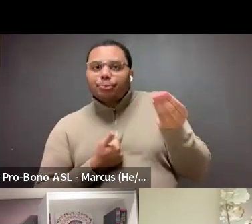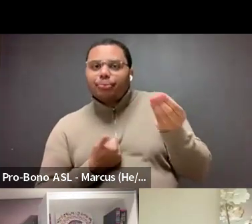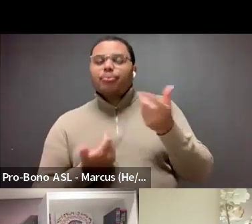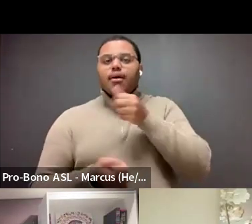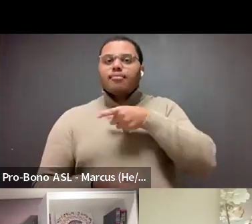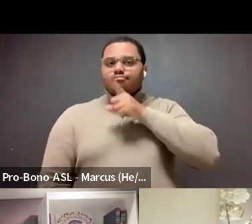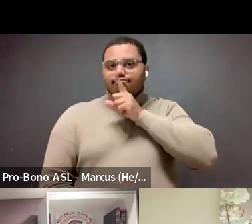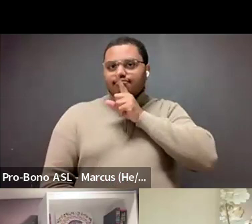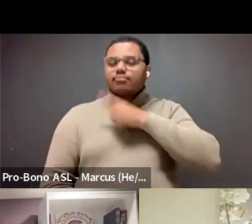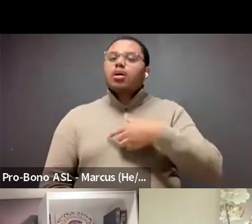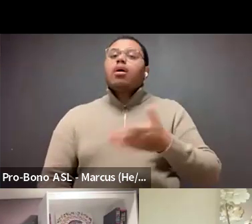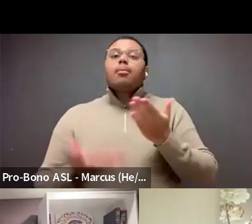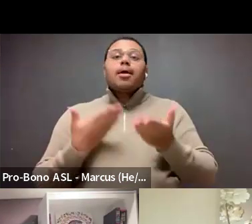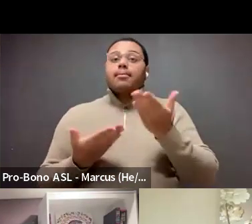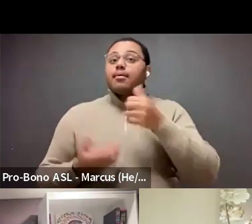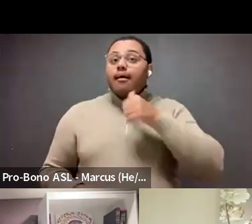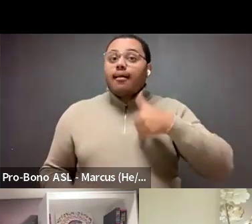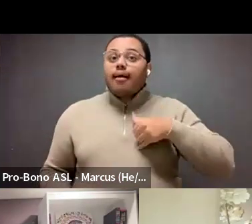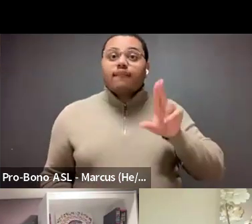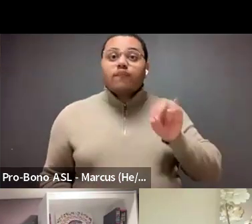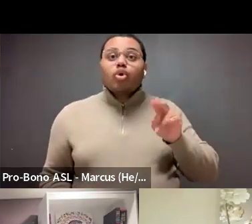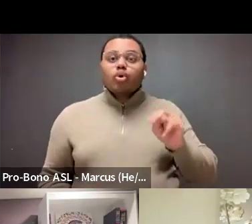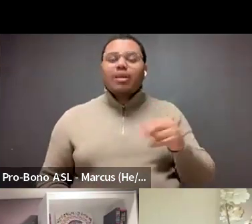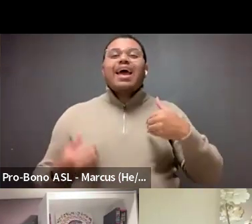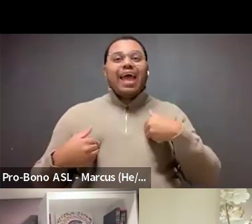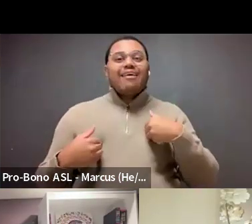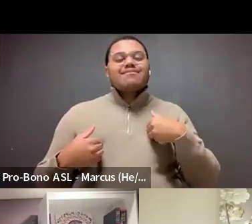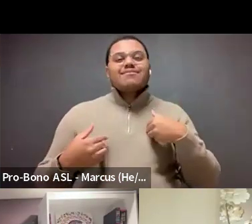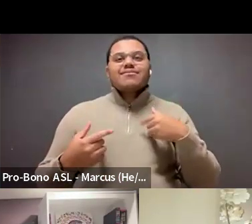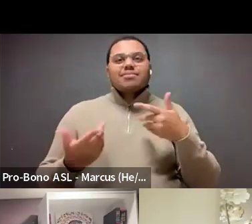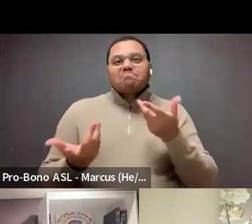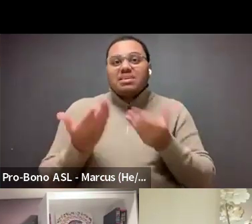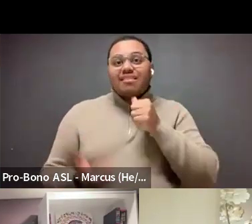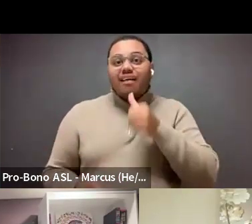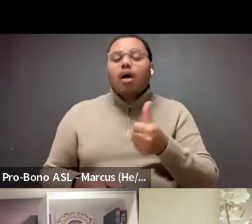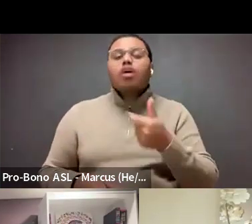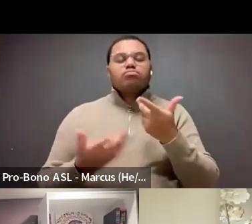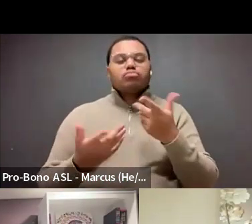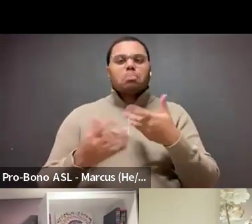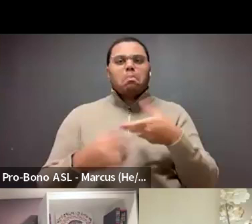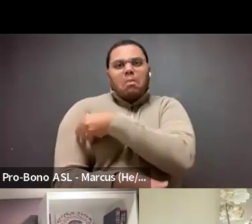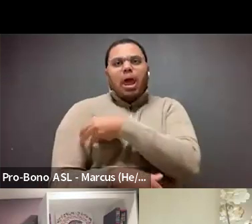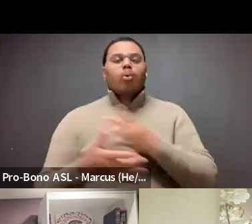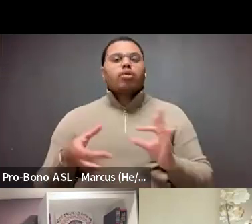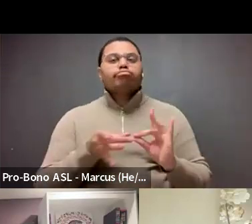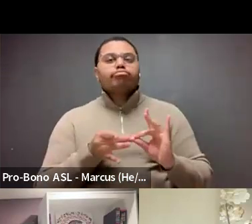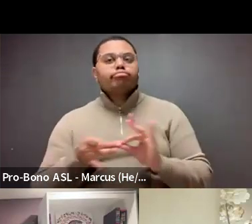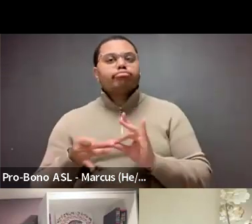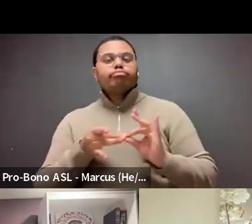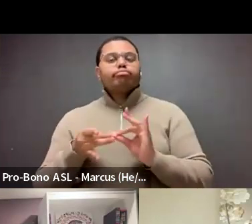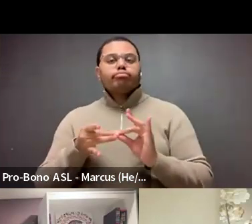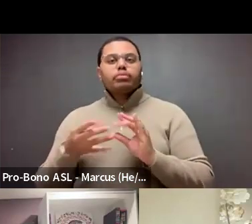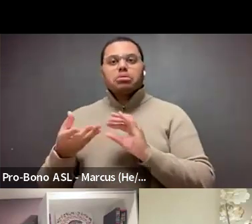feel like even if you don't have a union, there's power in union. There's power in numbers. And so even speaking maybe to some of the